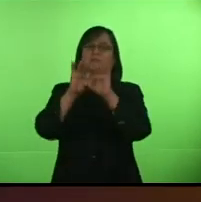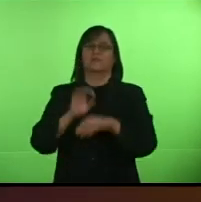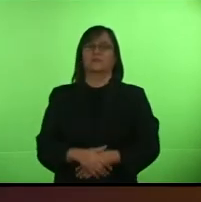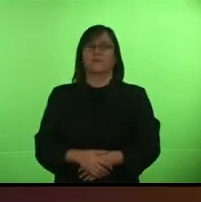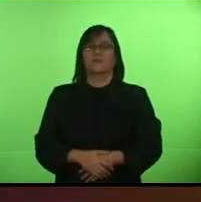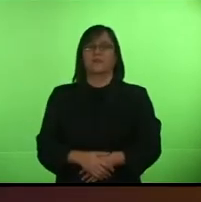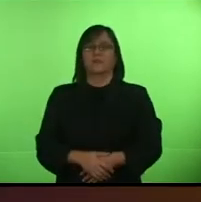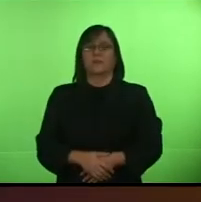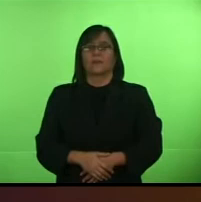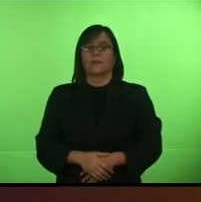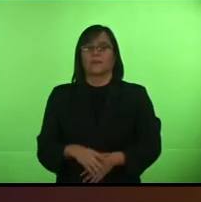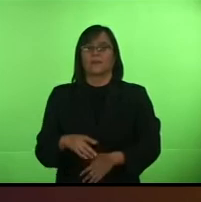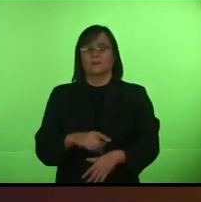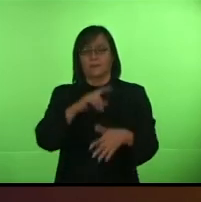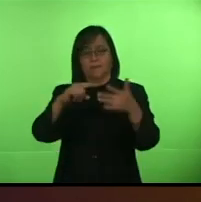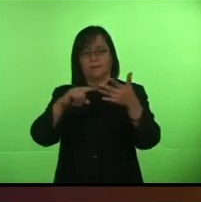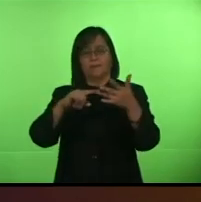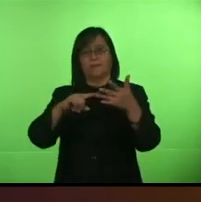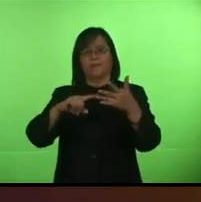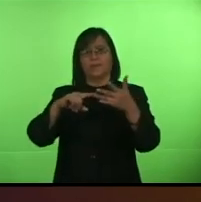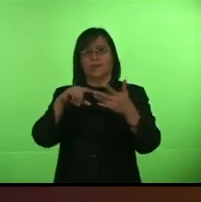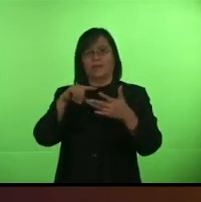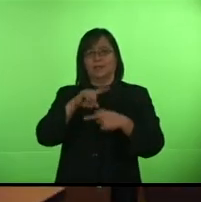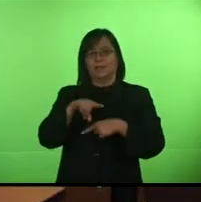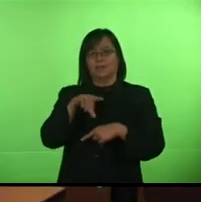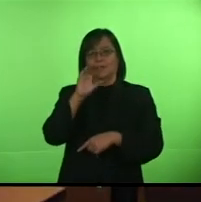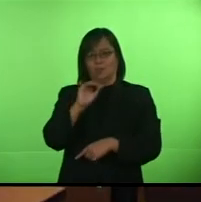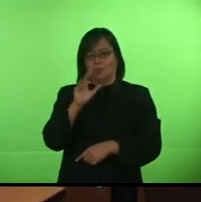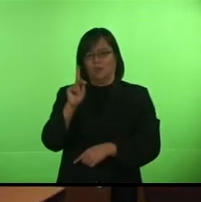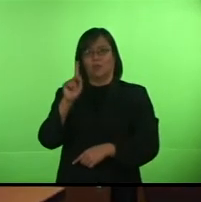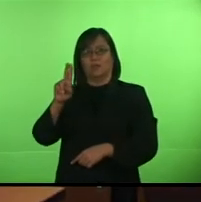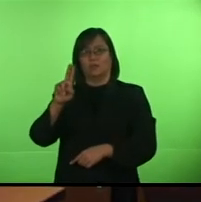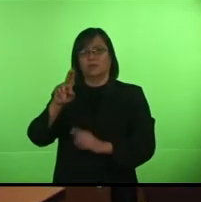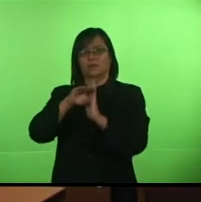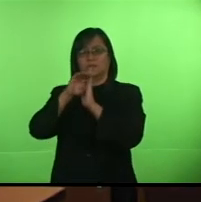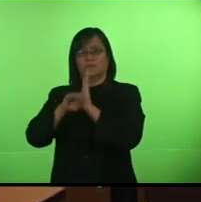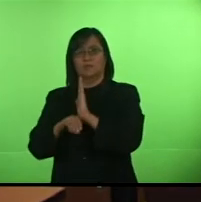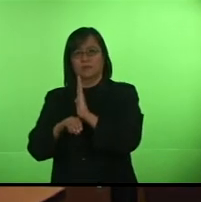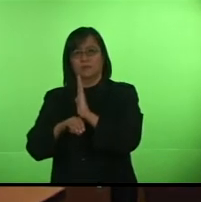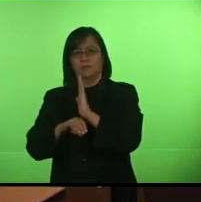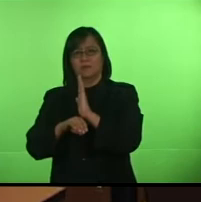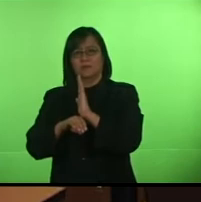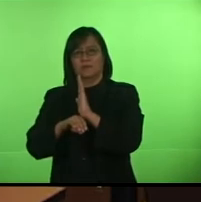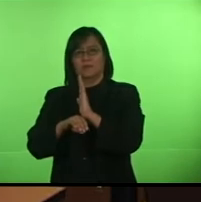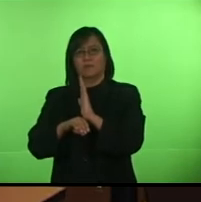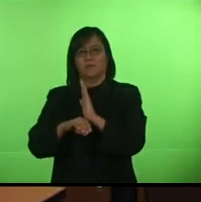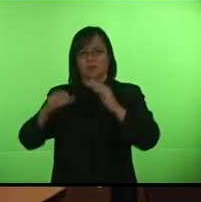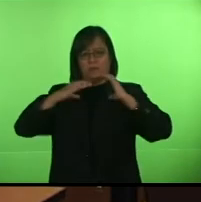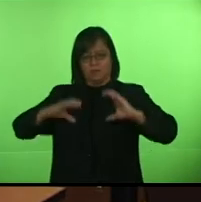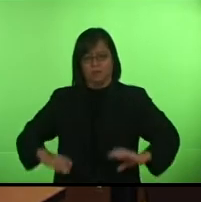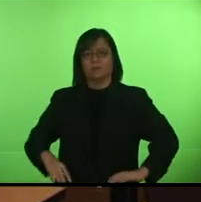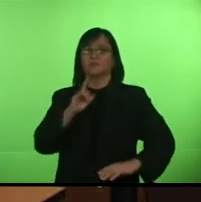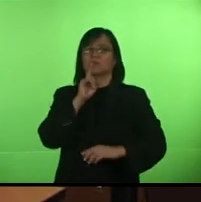Okay, ladies and gentlemen, these abilities is also affecting communication, whereby we have impaired